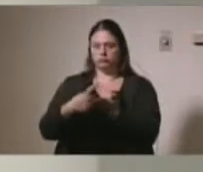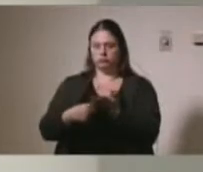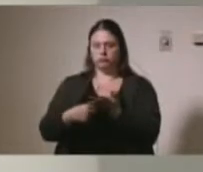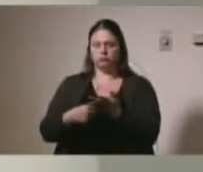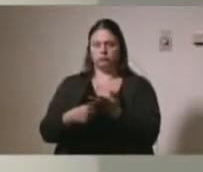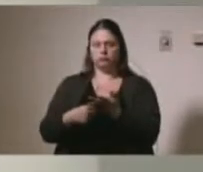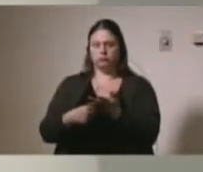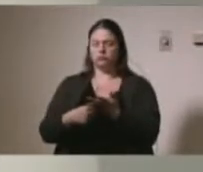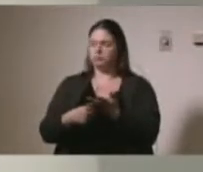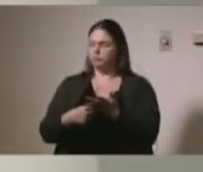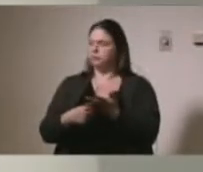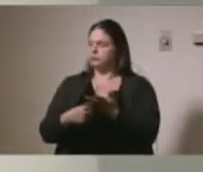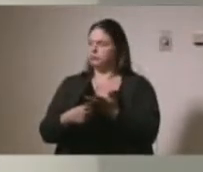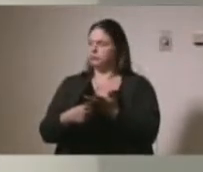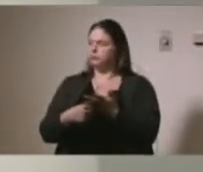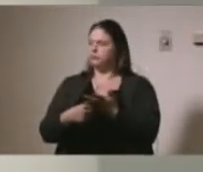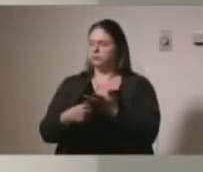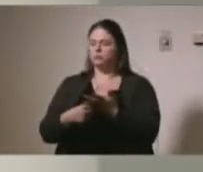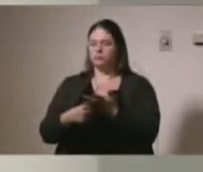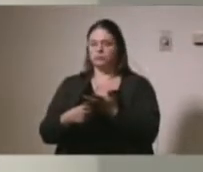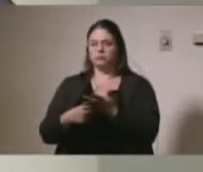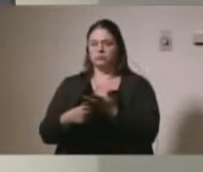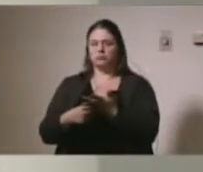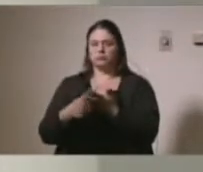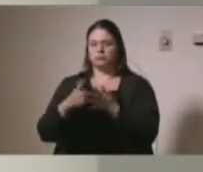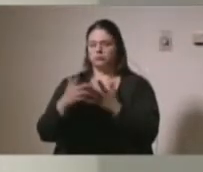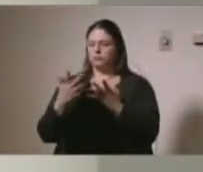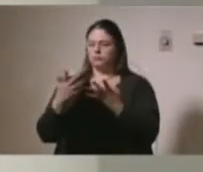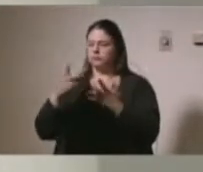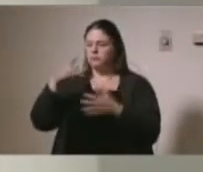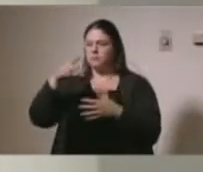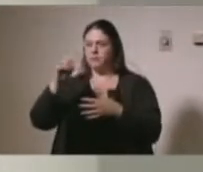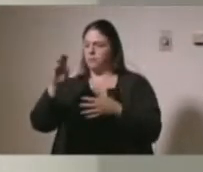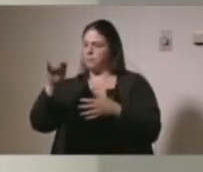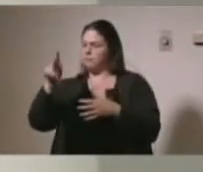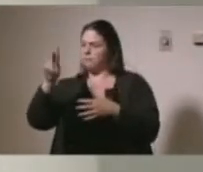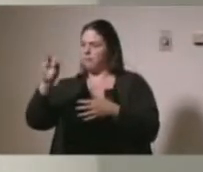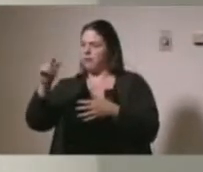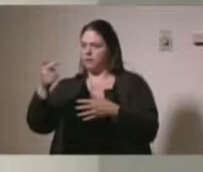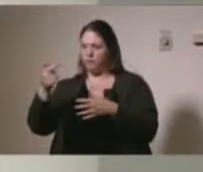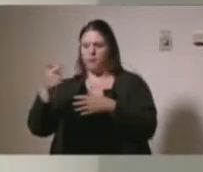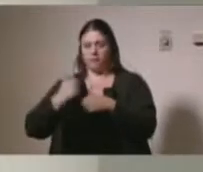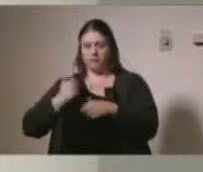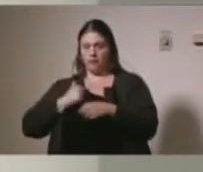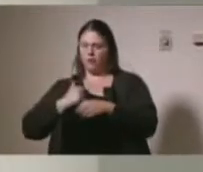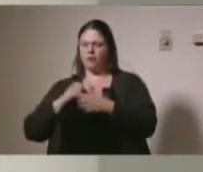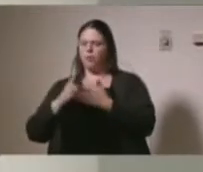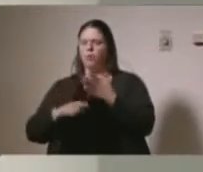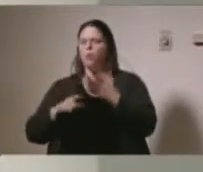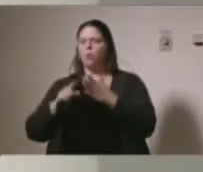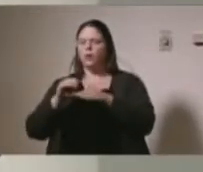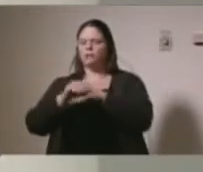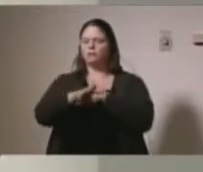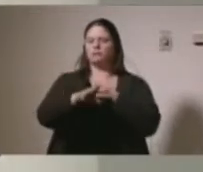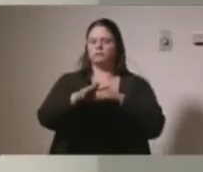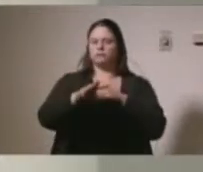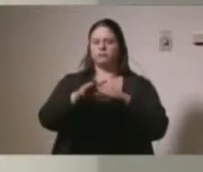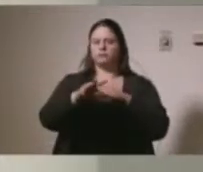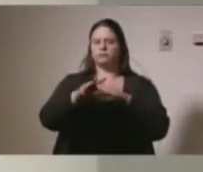the social repercussions of postal banking services. So I think it's